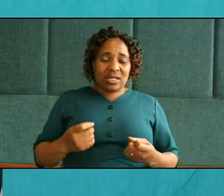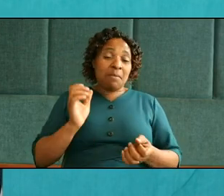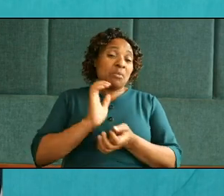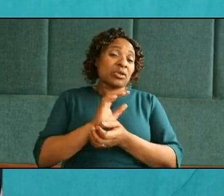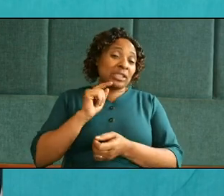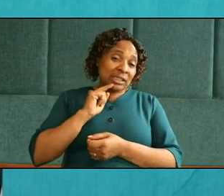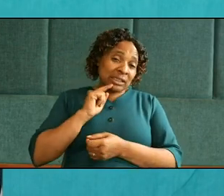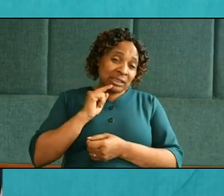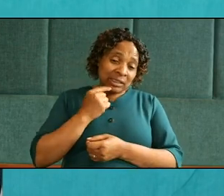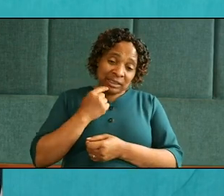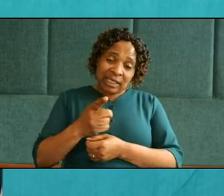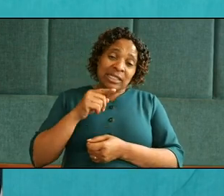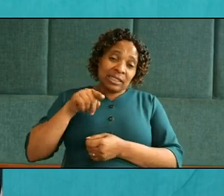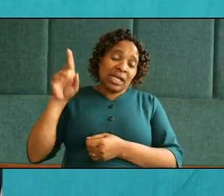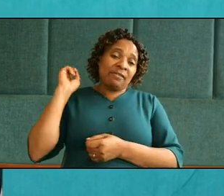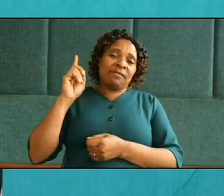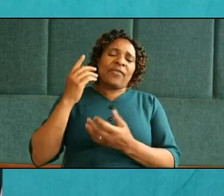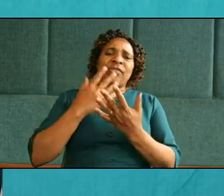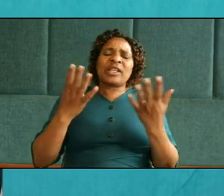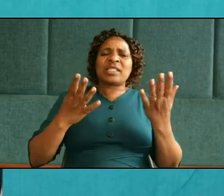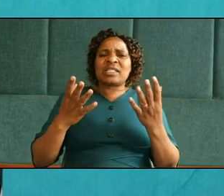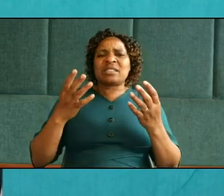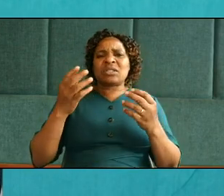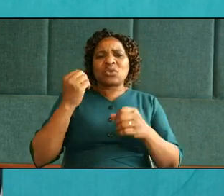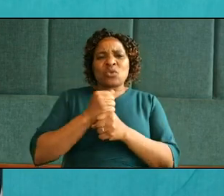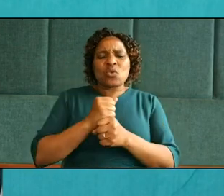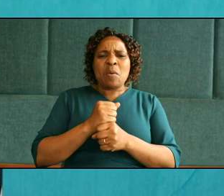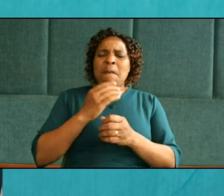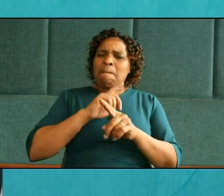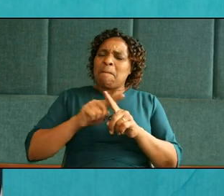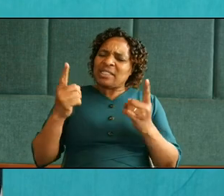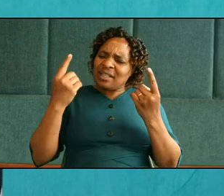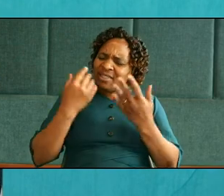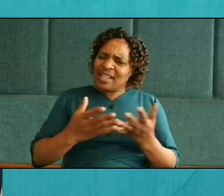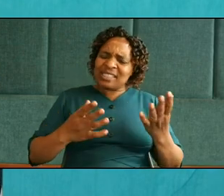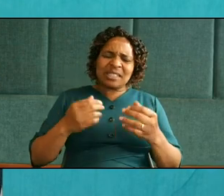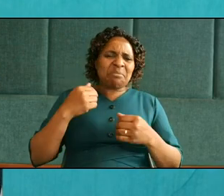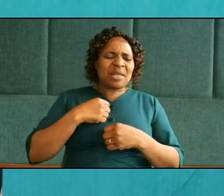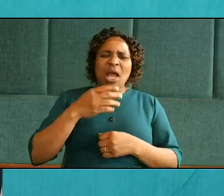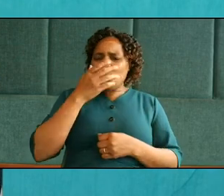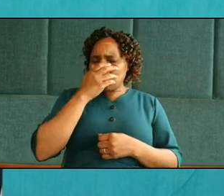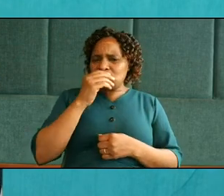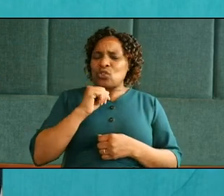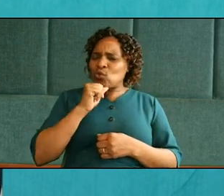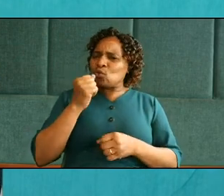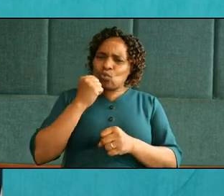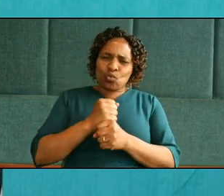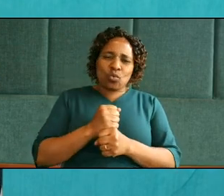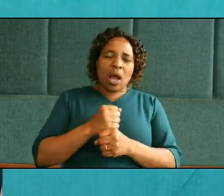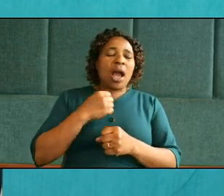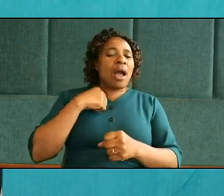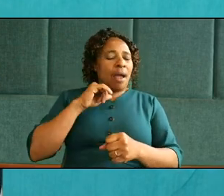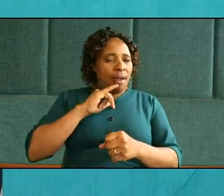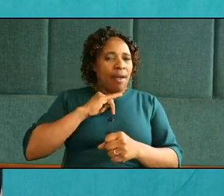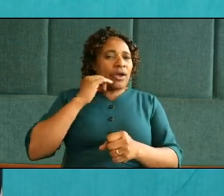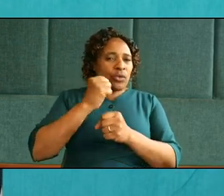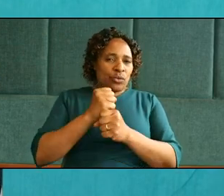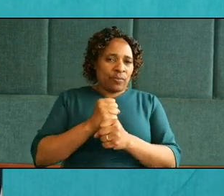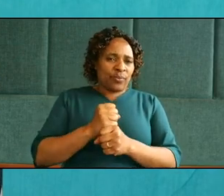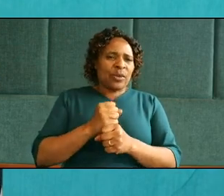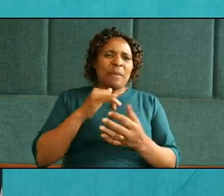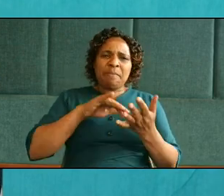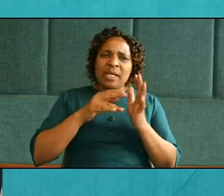says that the things I wish to do, I do not. But those things that I do not wish to do, those are the ones I do. And so it takes